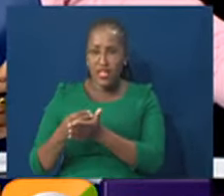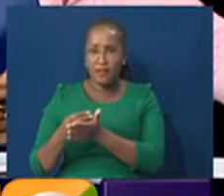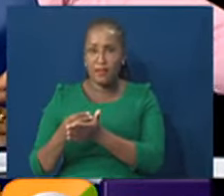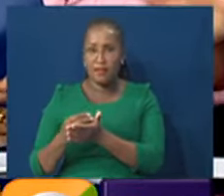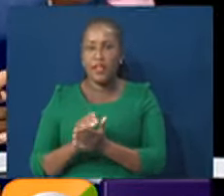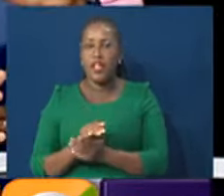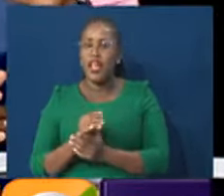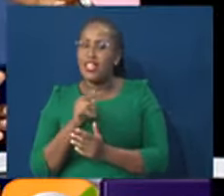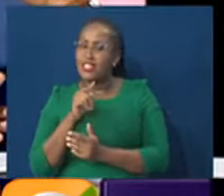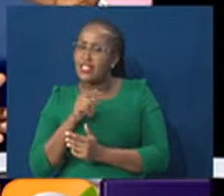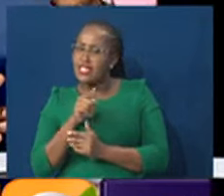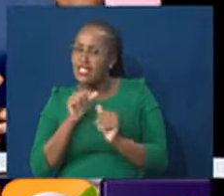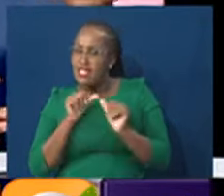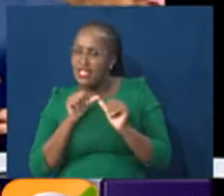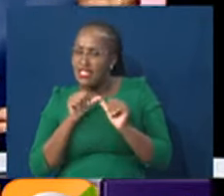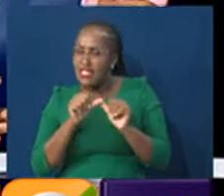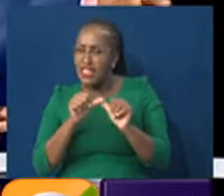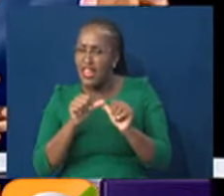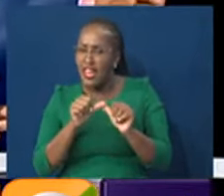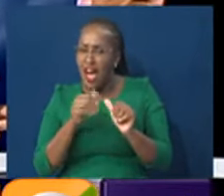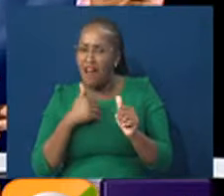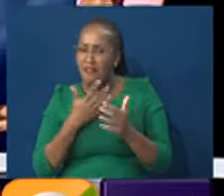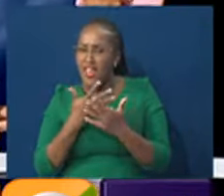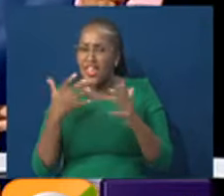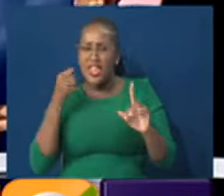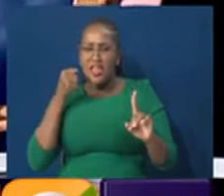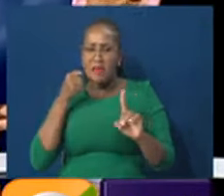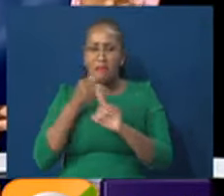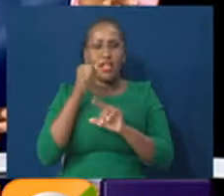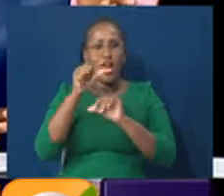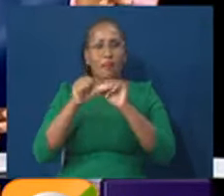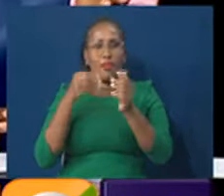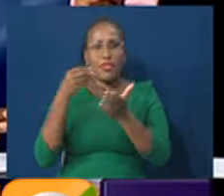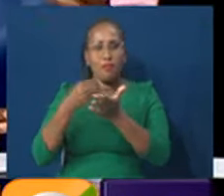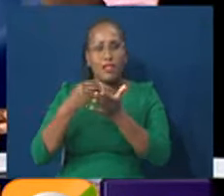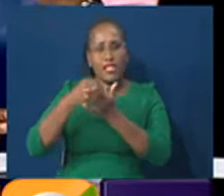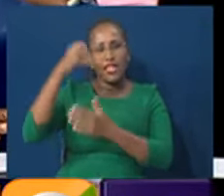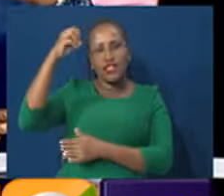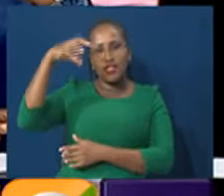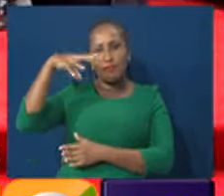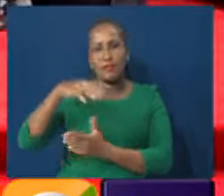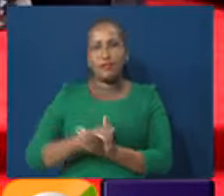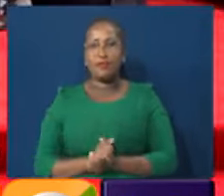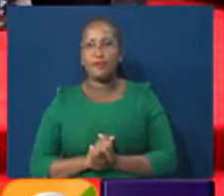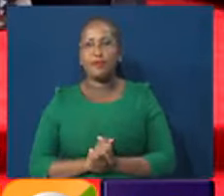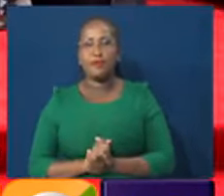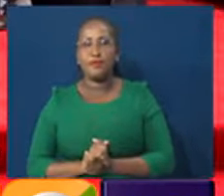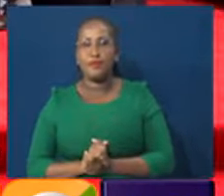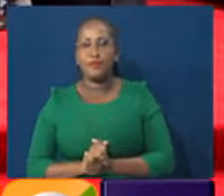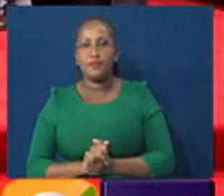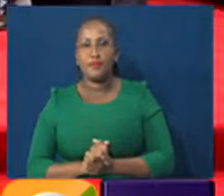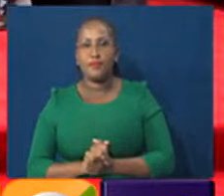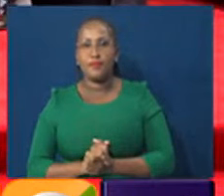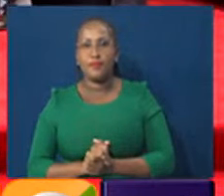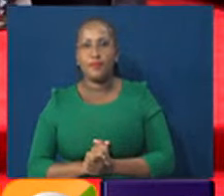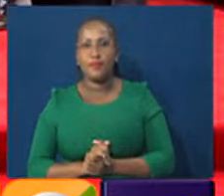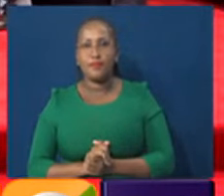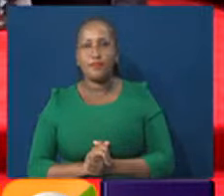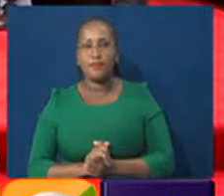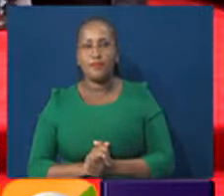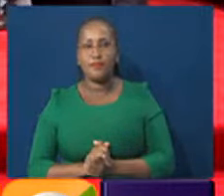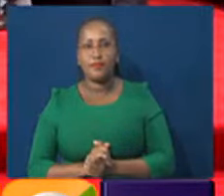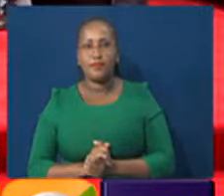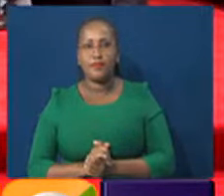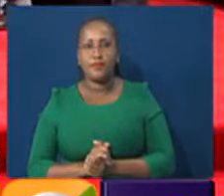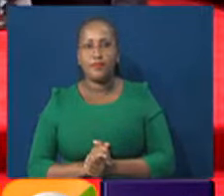Aramco. Has that had any impact on the cost of energy? Thank you very much. Yeah, go ahead, your microphone is fine.